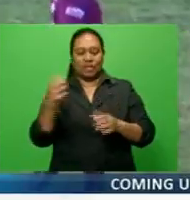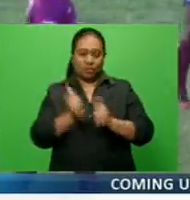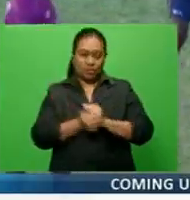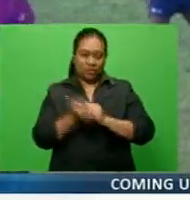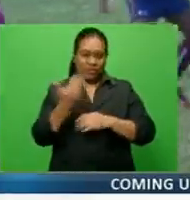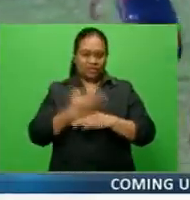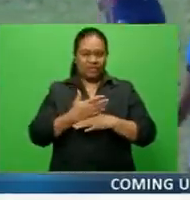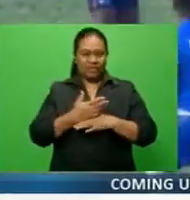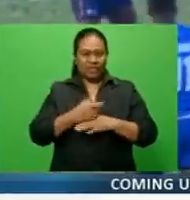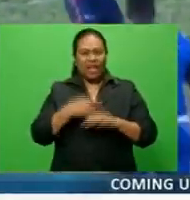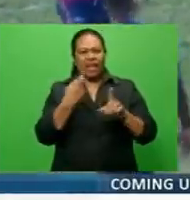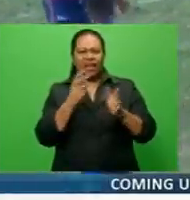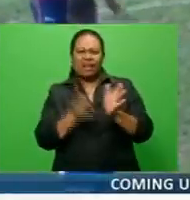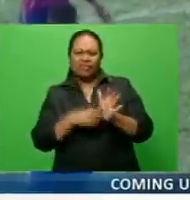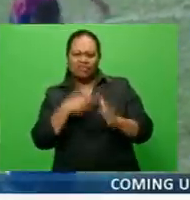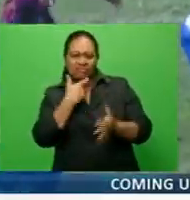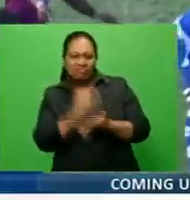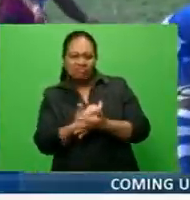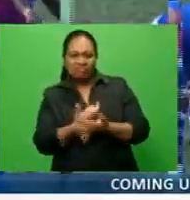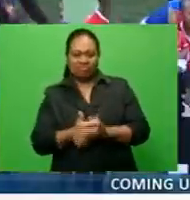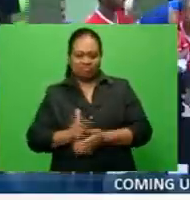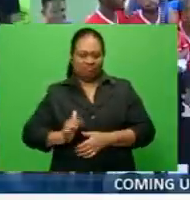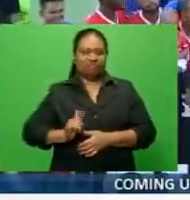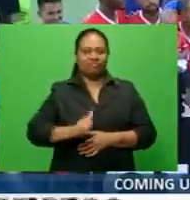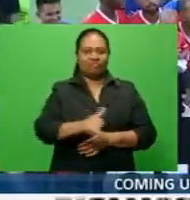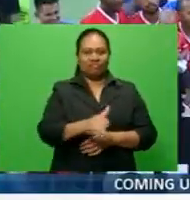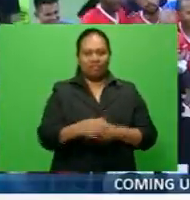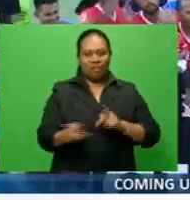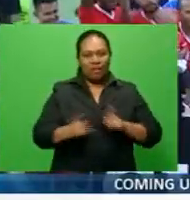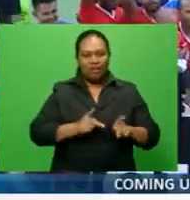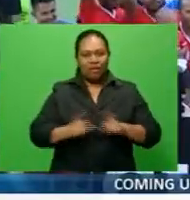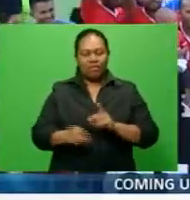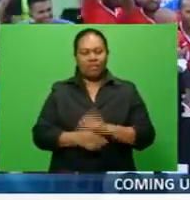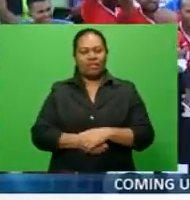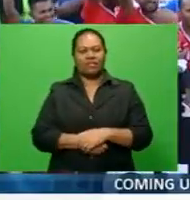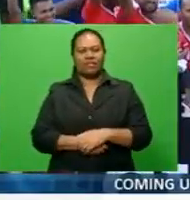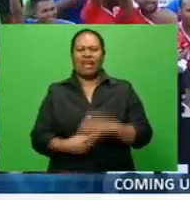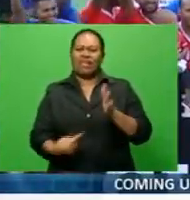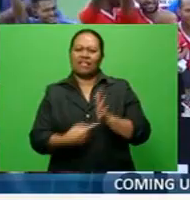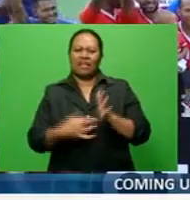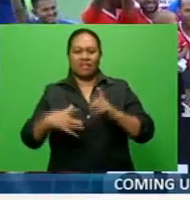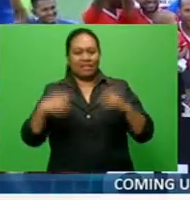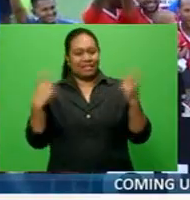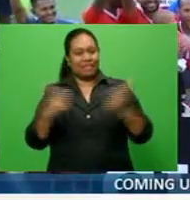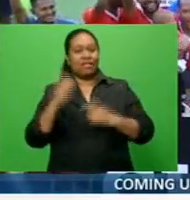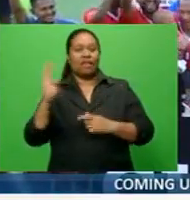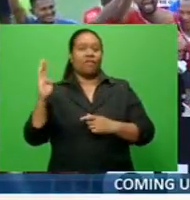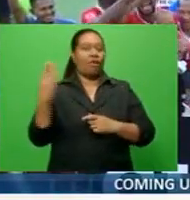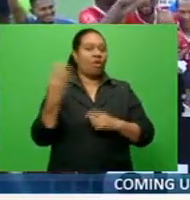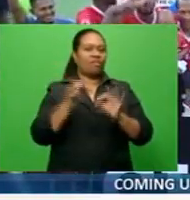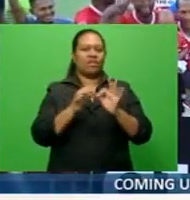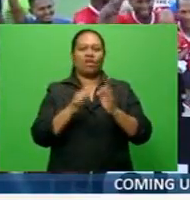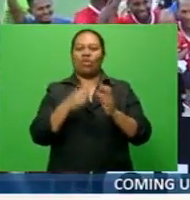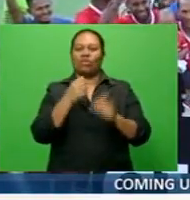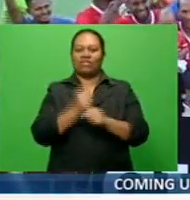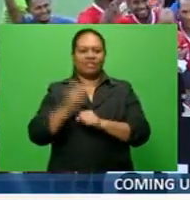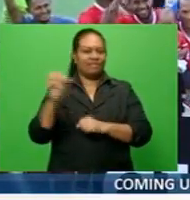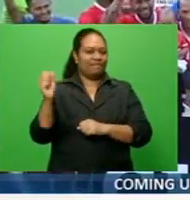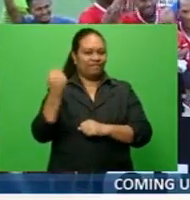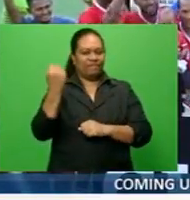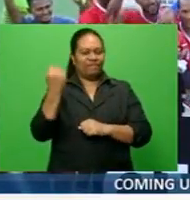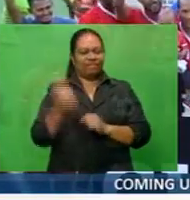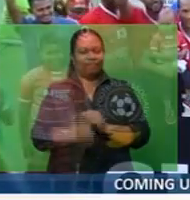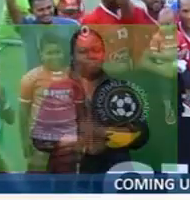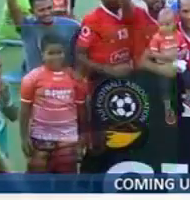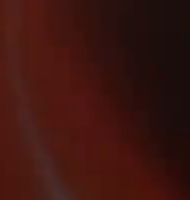Nasoko impressed with Yasawa's performance. And Tamanisau celebrates 4th BOG title win. This and more after